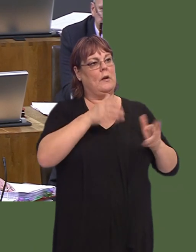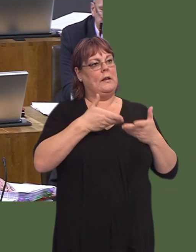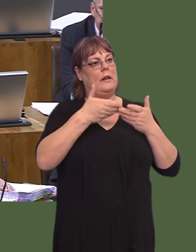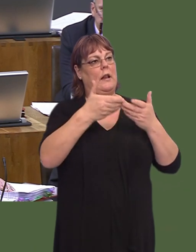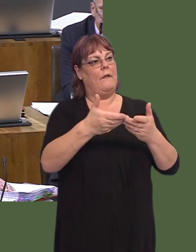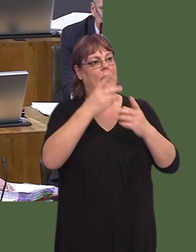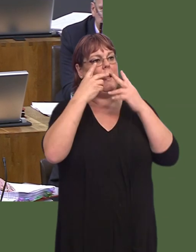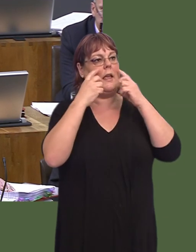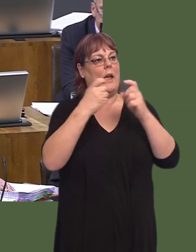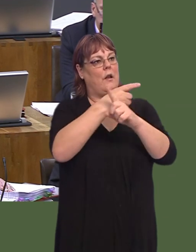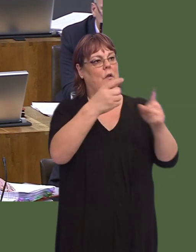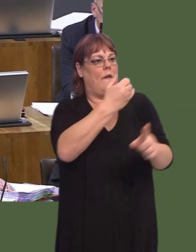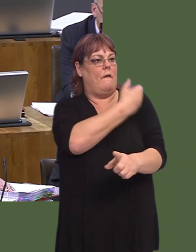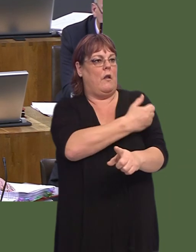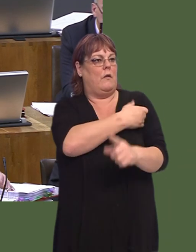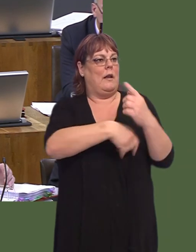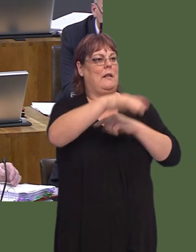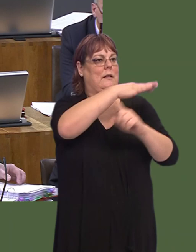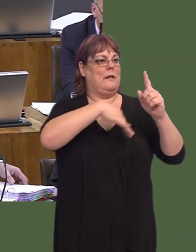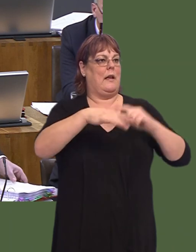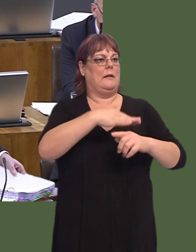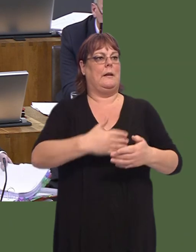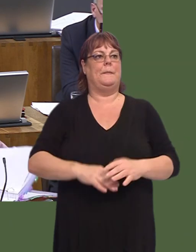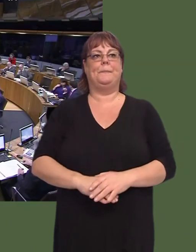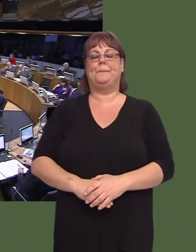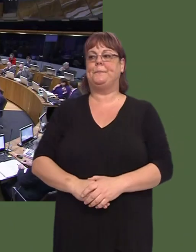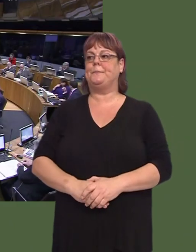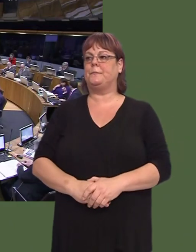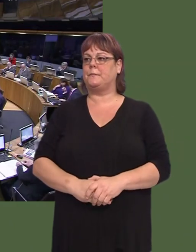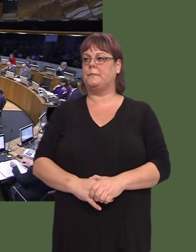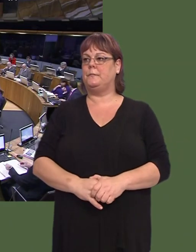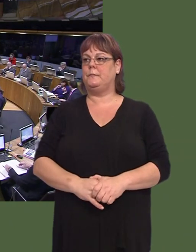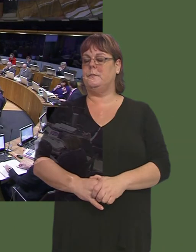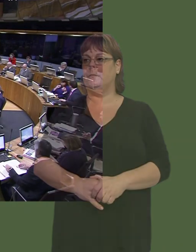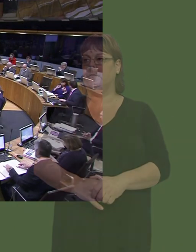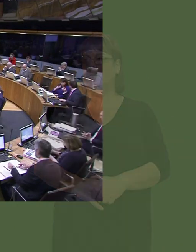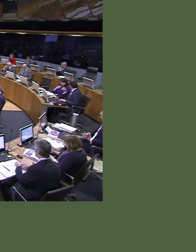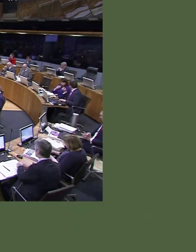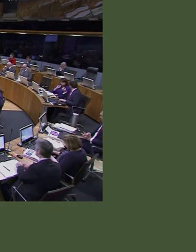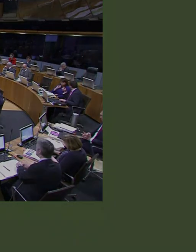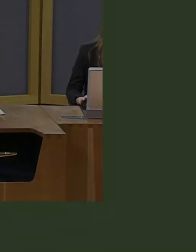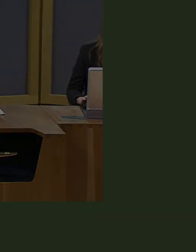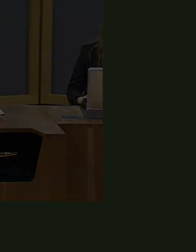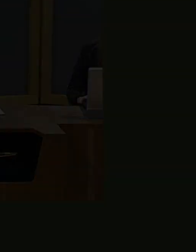quality care to the vulnerable in our society. Diolch i'r prif weinidog. Yr eitem nesaf felly yw'r datganiad a chyhoeddiad.